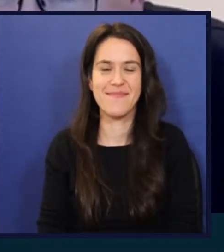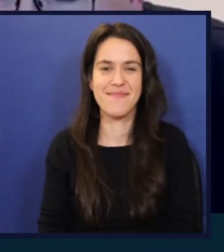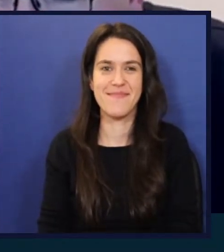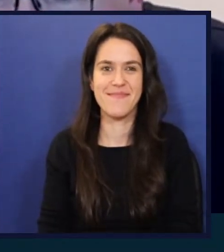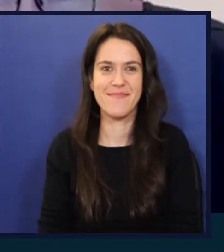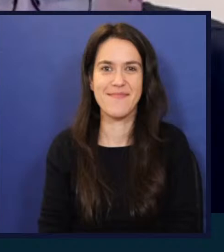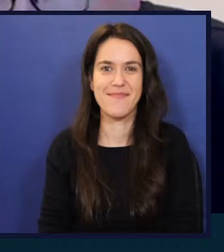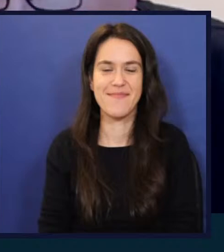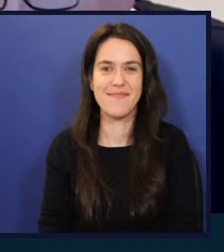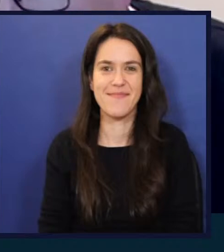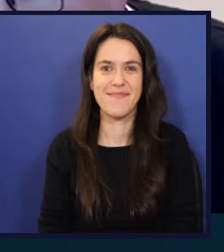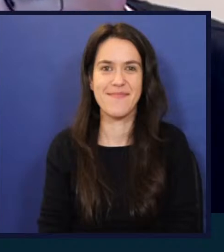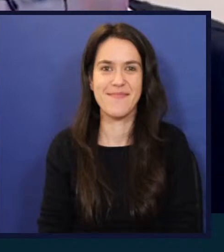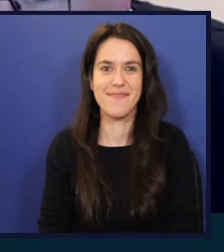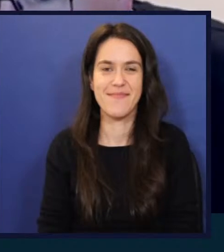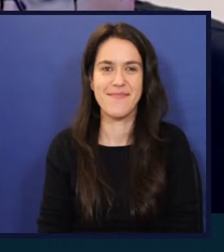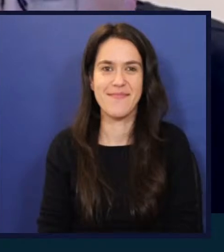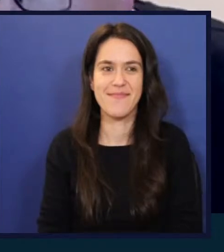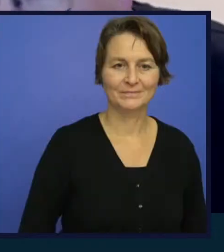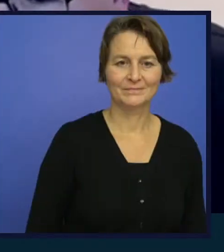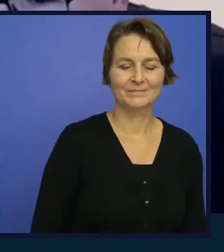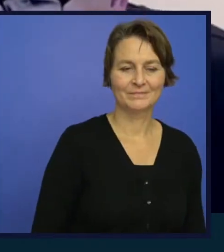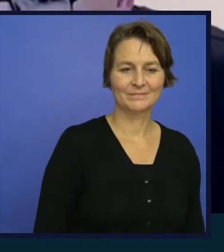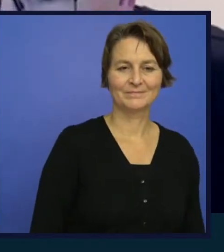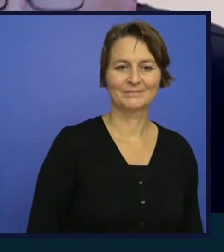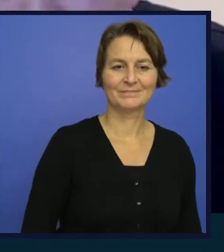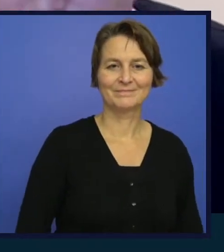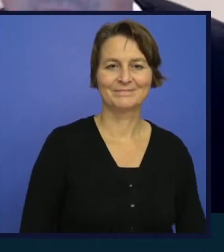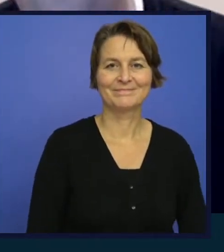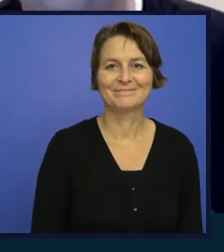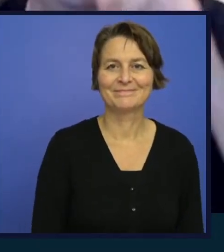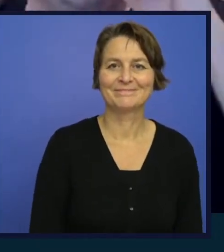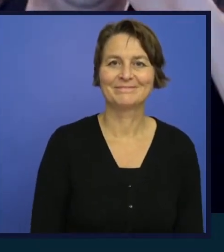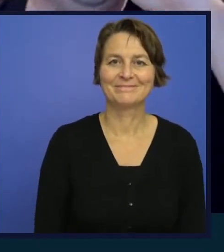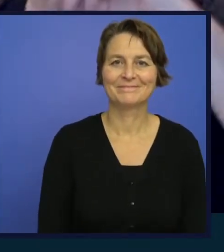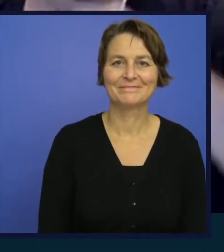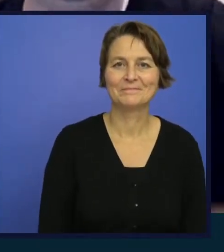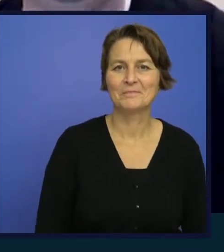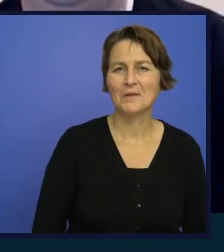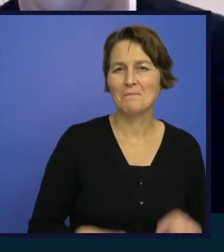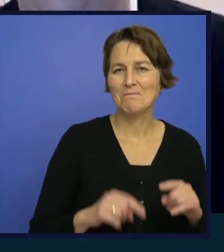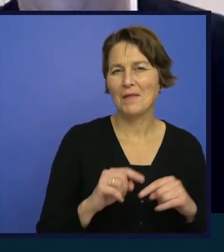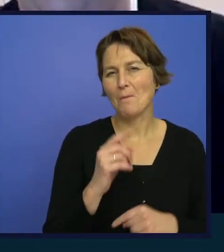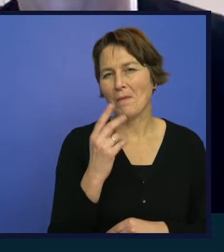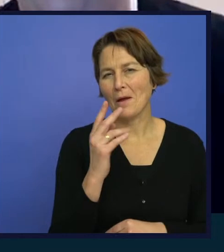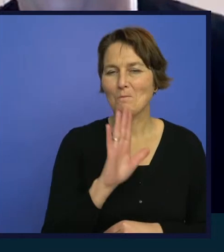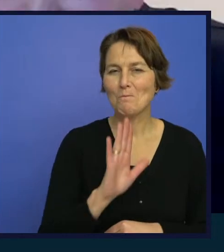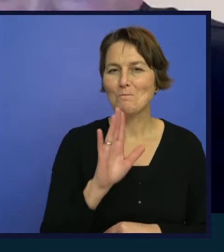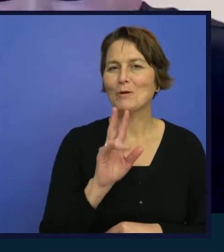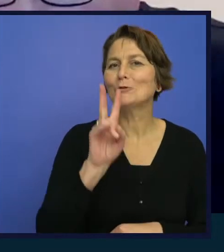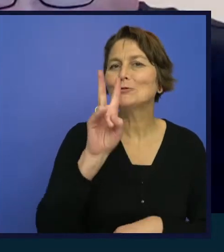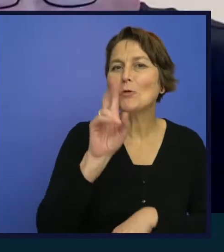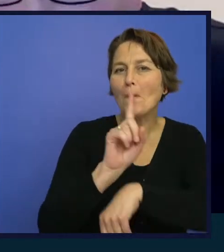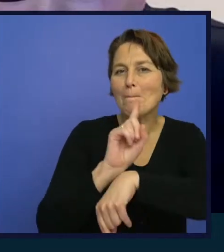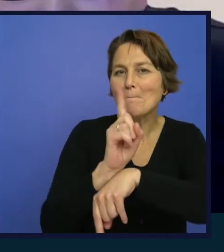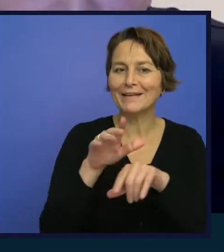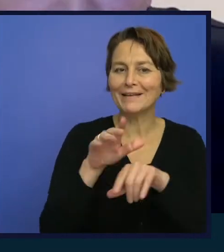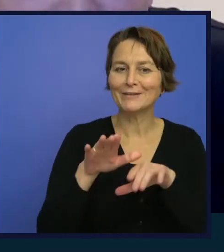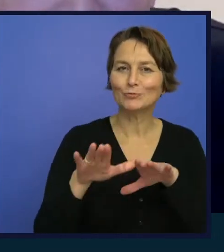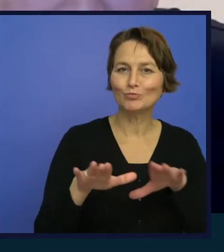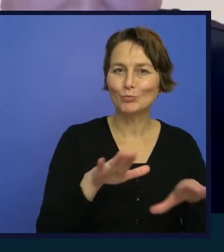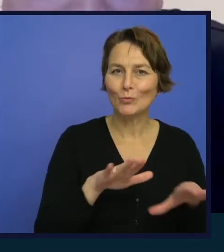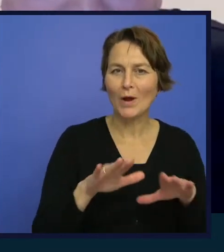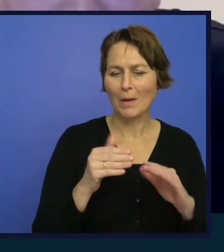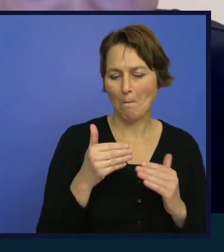And now we have, I think 2 minutes to grab a fresh cup of coffee. Yeah. We'll be back in just a